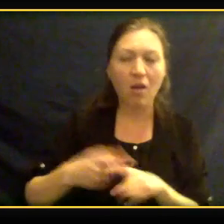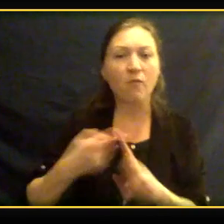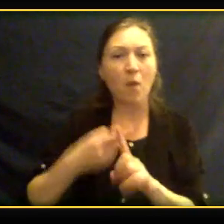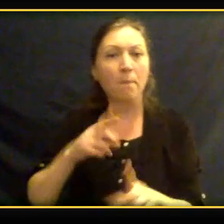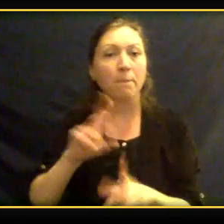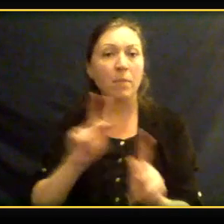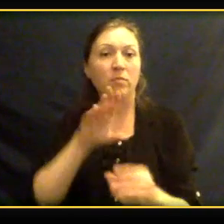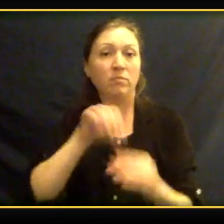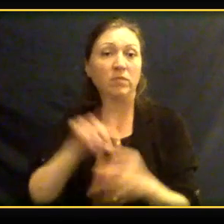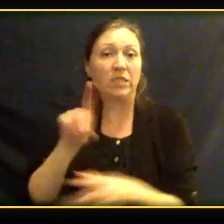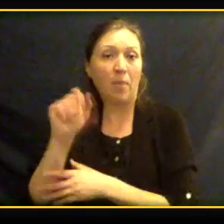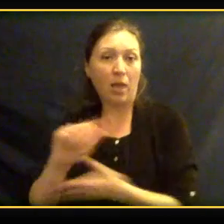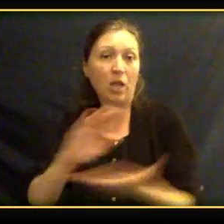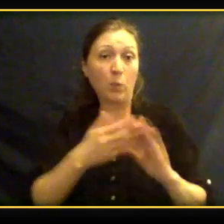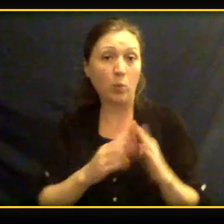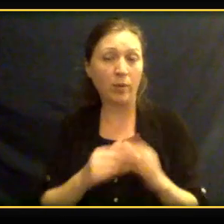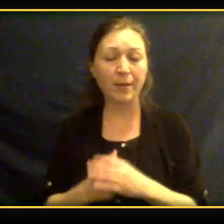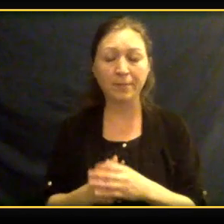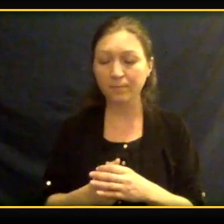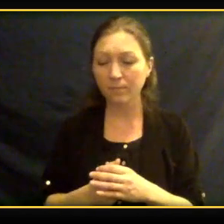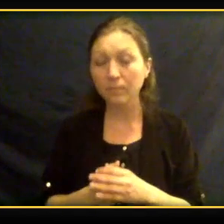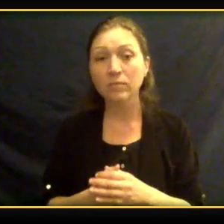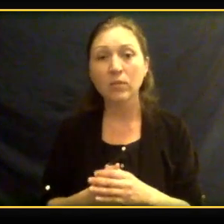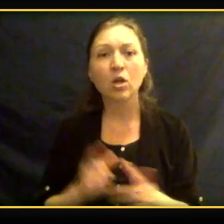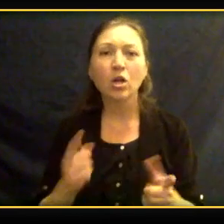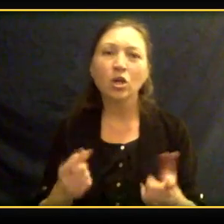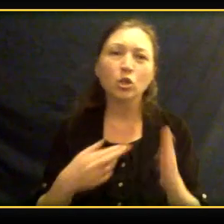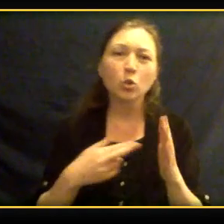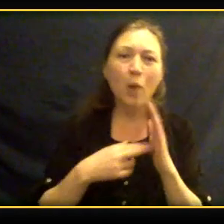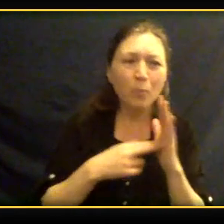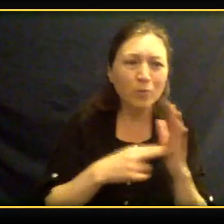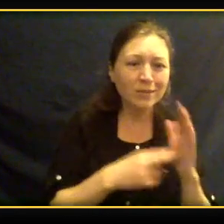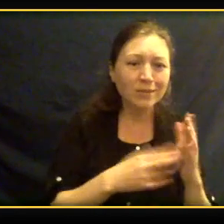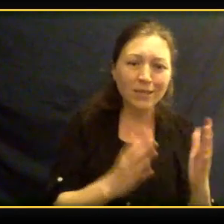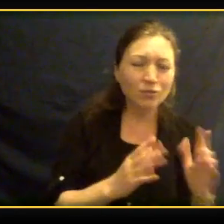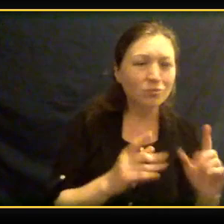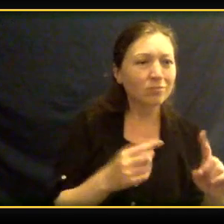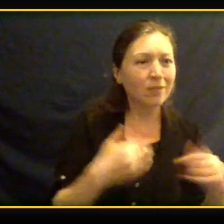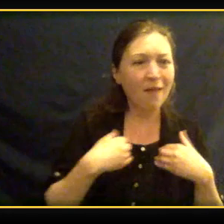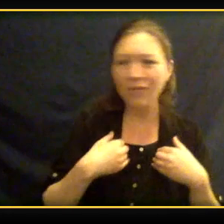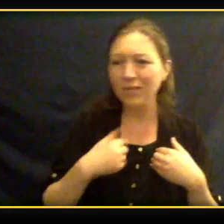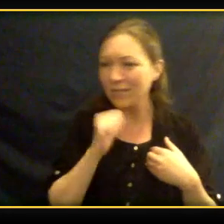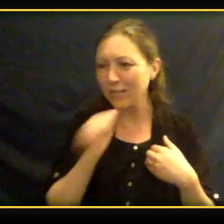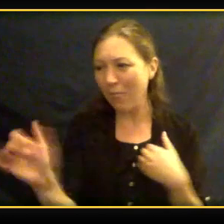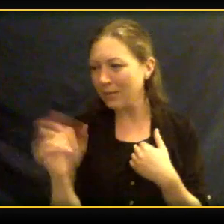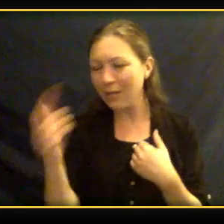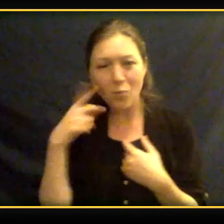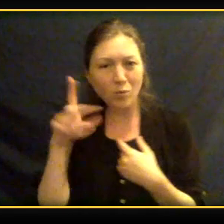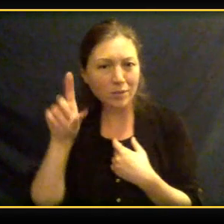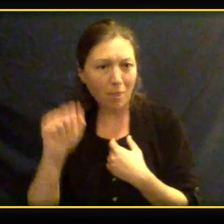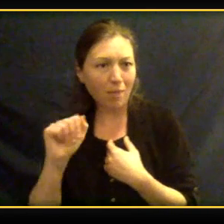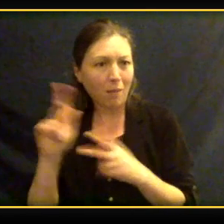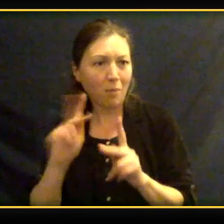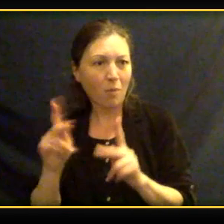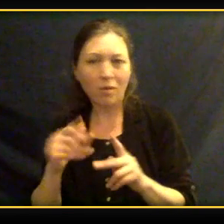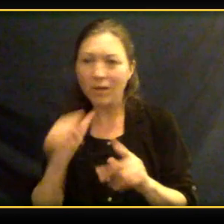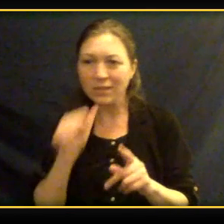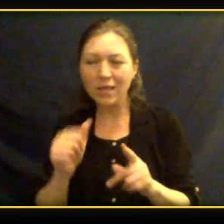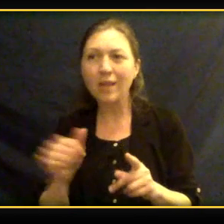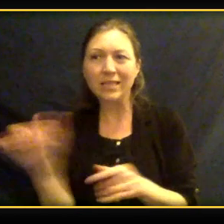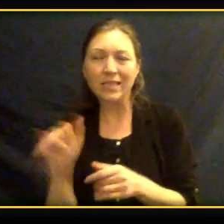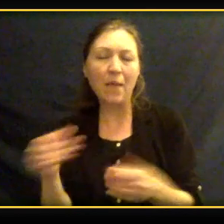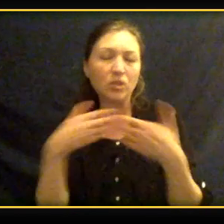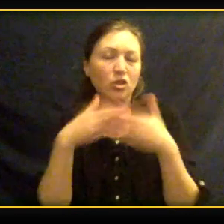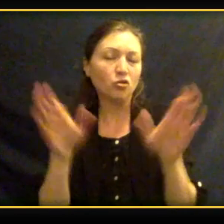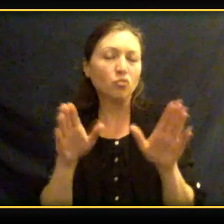representation of people with disabilities is disproportionately low relative to its prevalence in the general population. It's going to be a long,